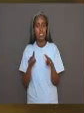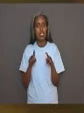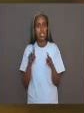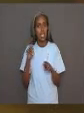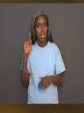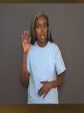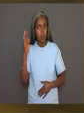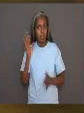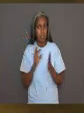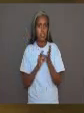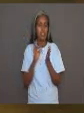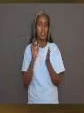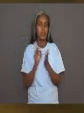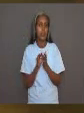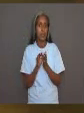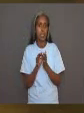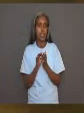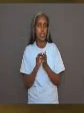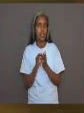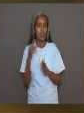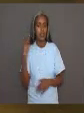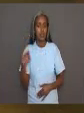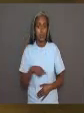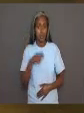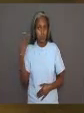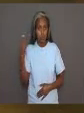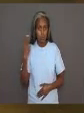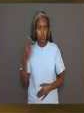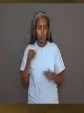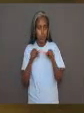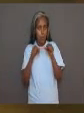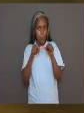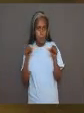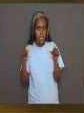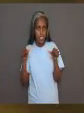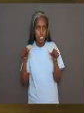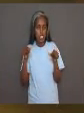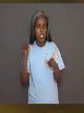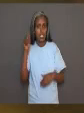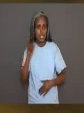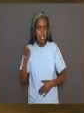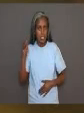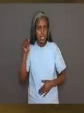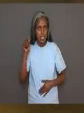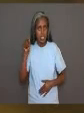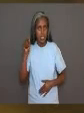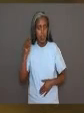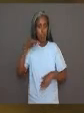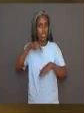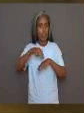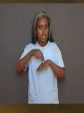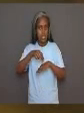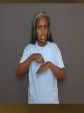pure number that we use to measure the degree of